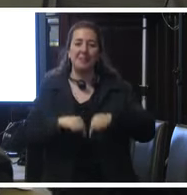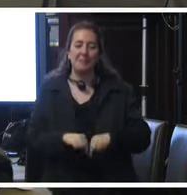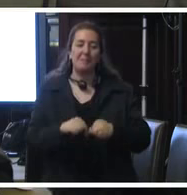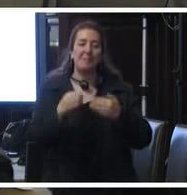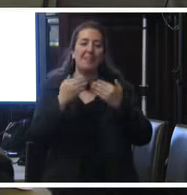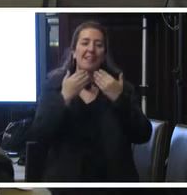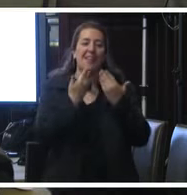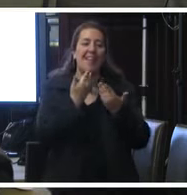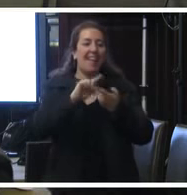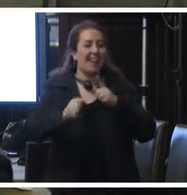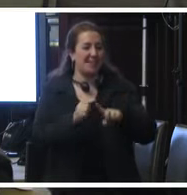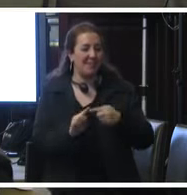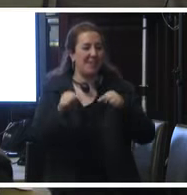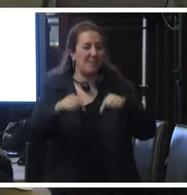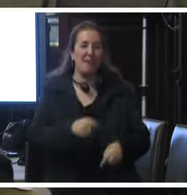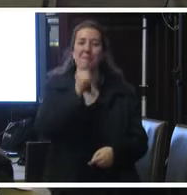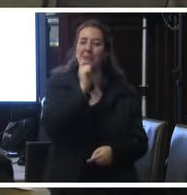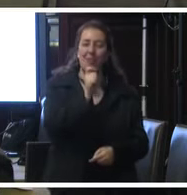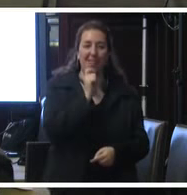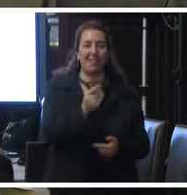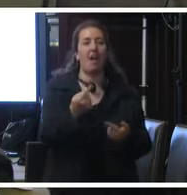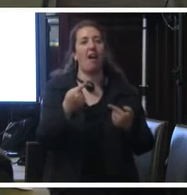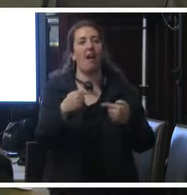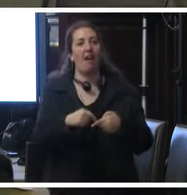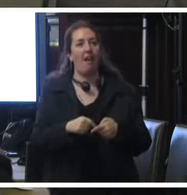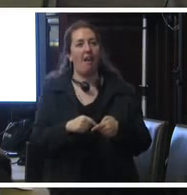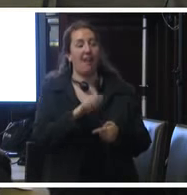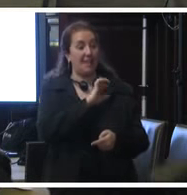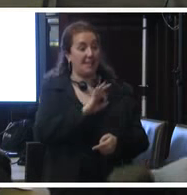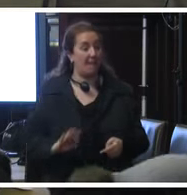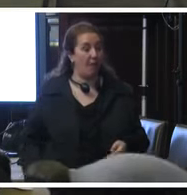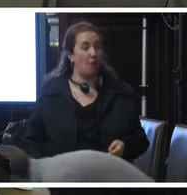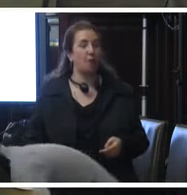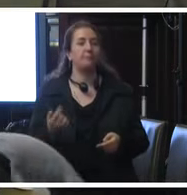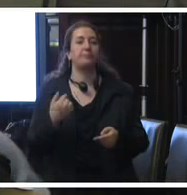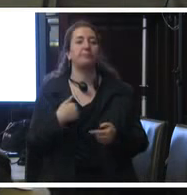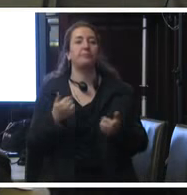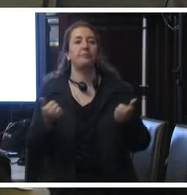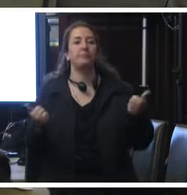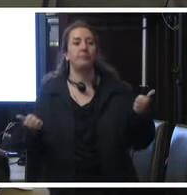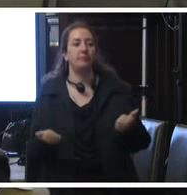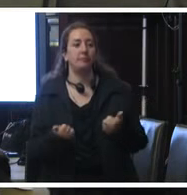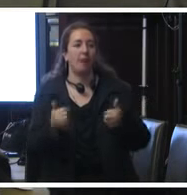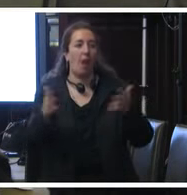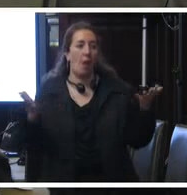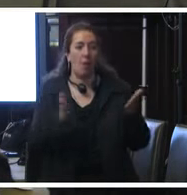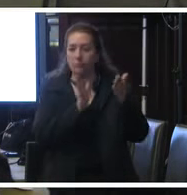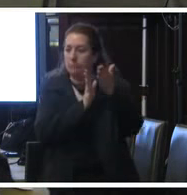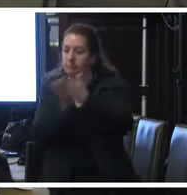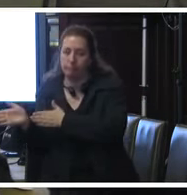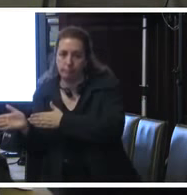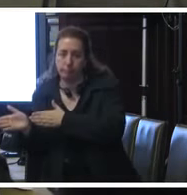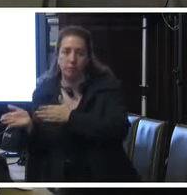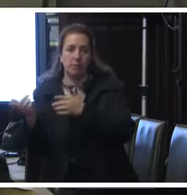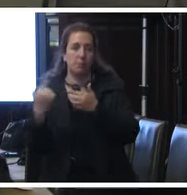rapporteurship. The first thing is that you mentioned a journalist in El Salvador that